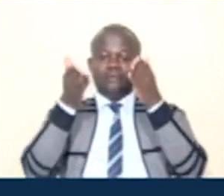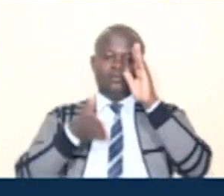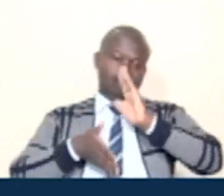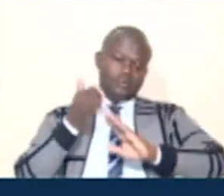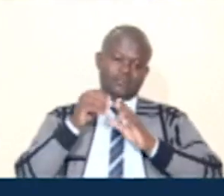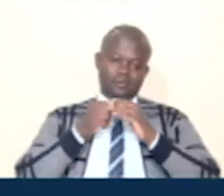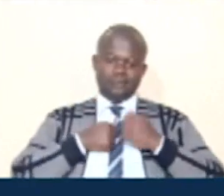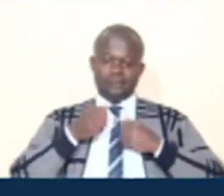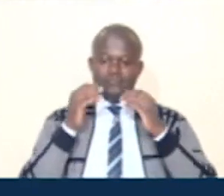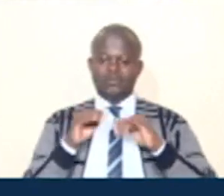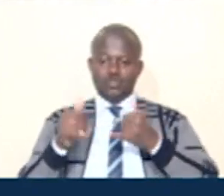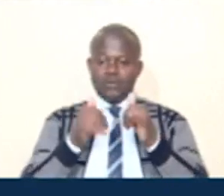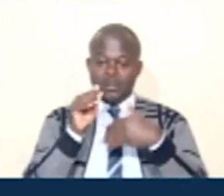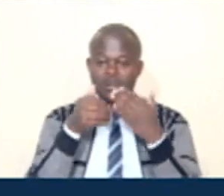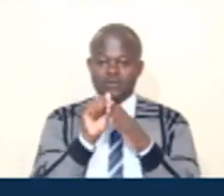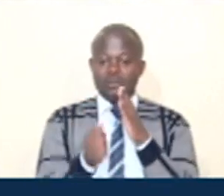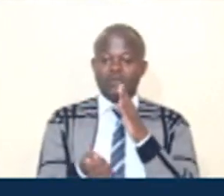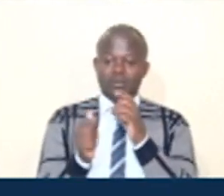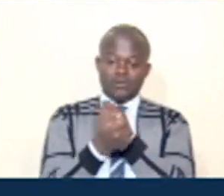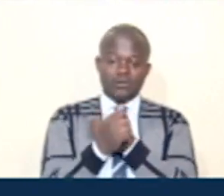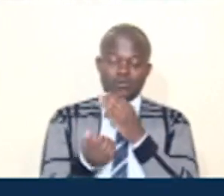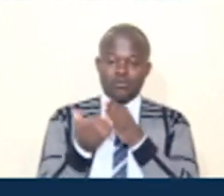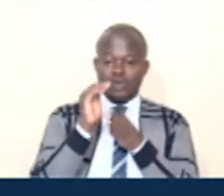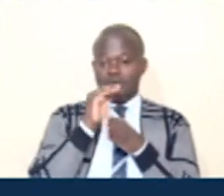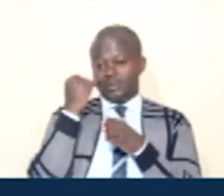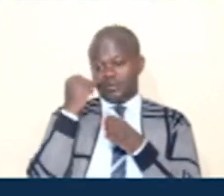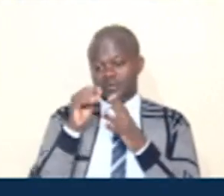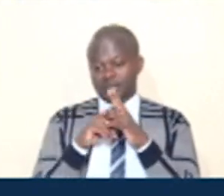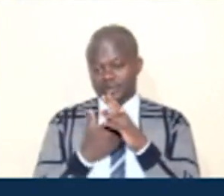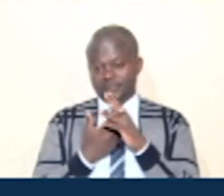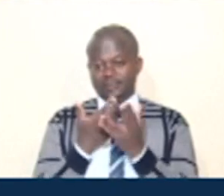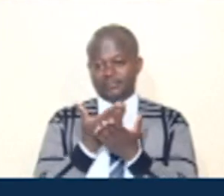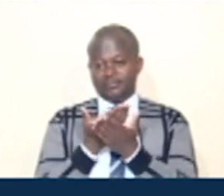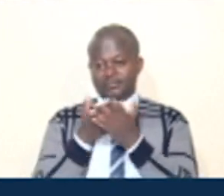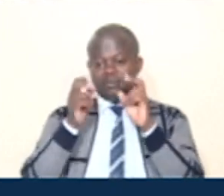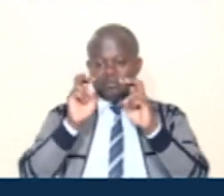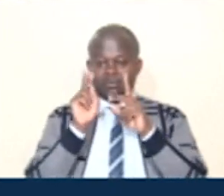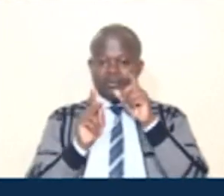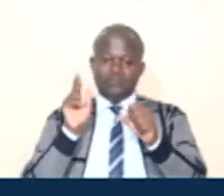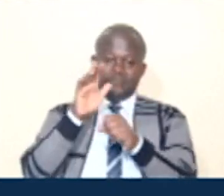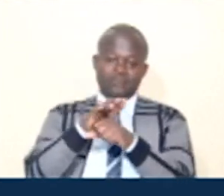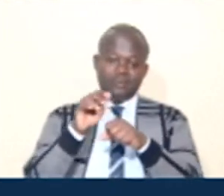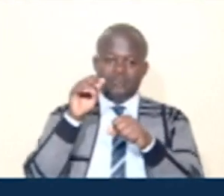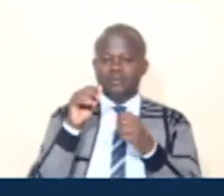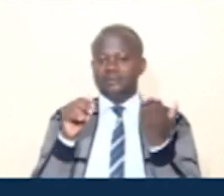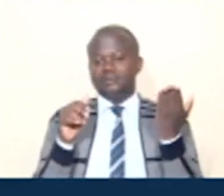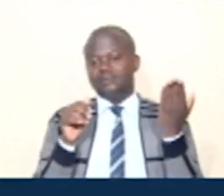mu Rwanda n'umukino bashaka kugira umwuga ngira ngo ubwo batangijwe birasaba yuko abantu bawitabira